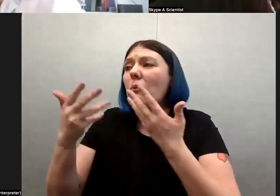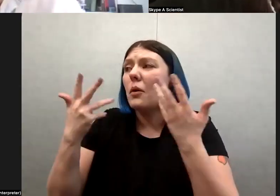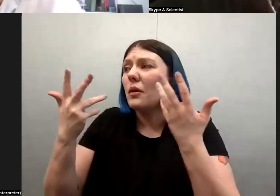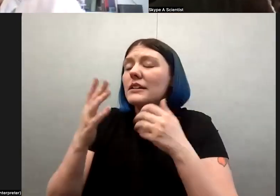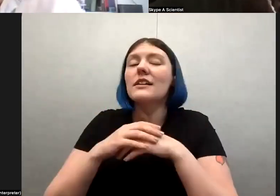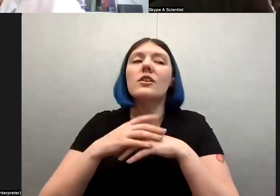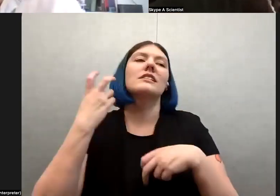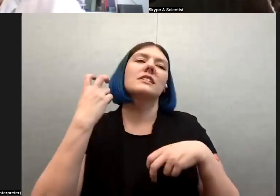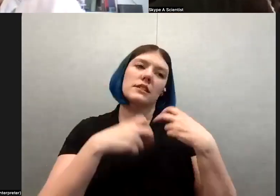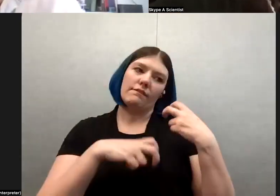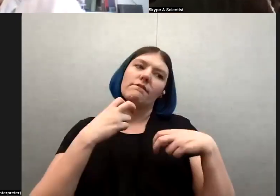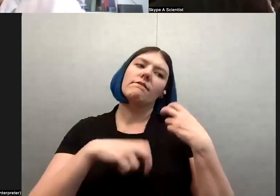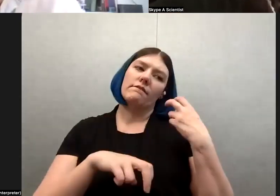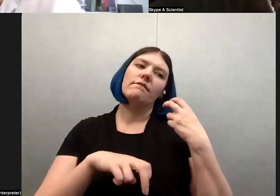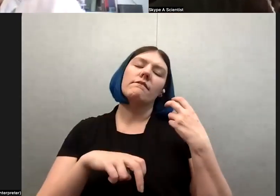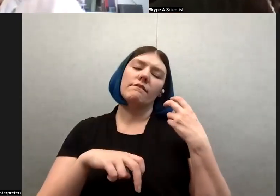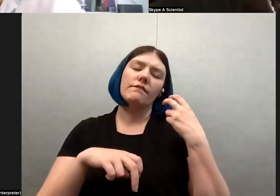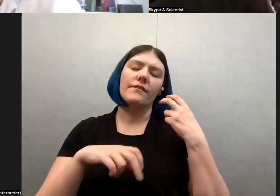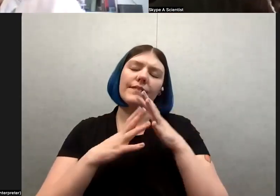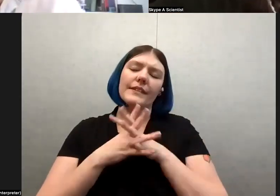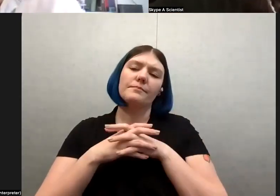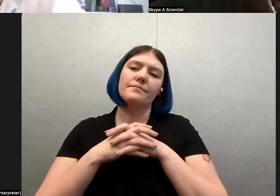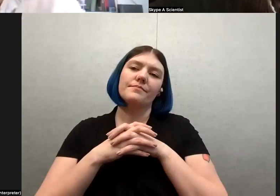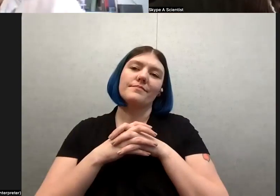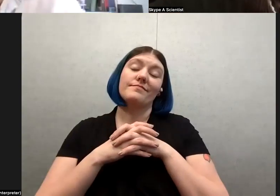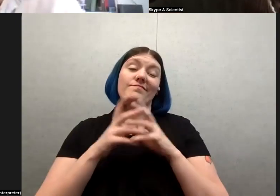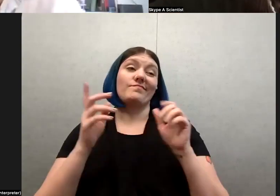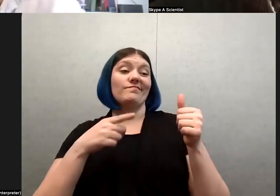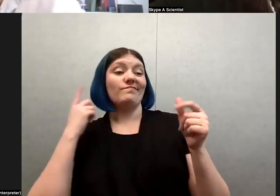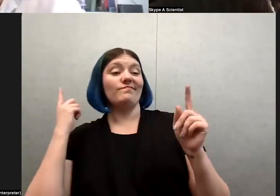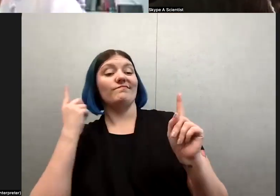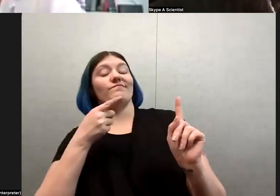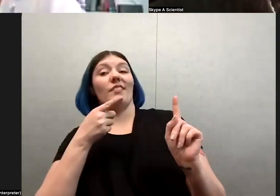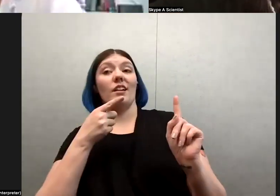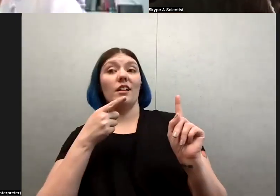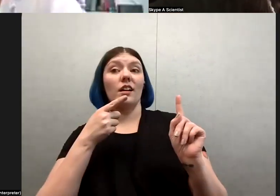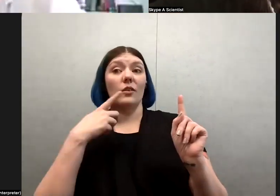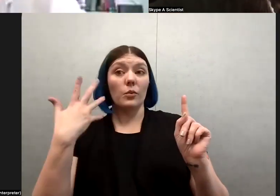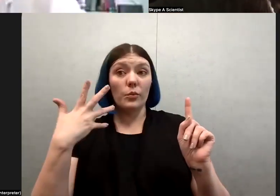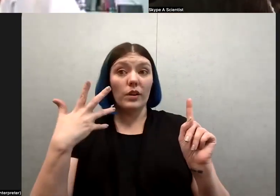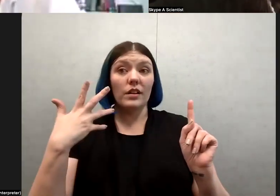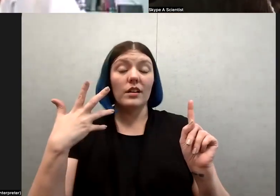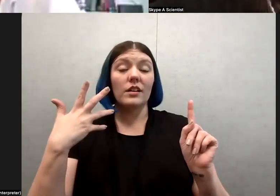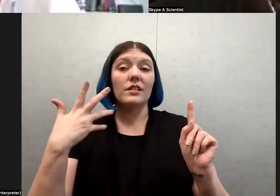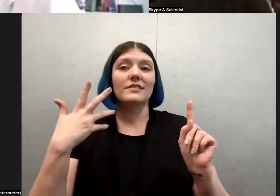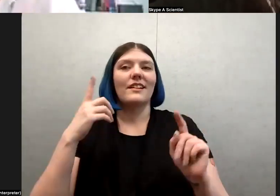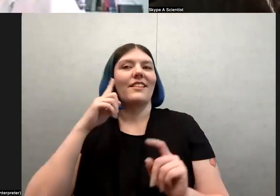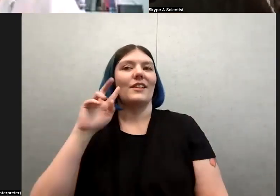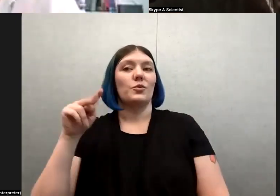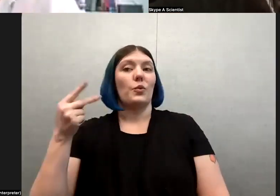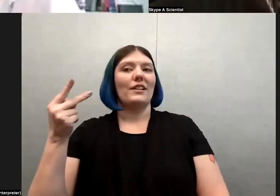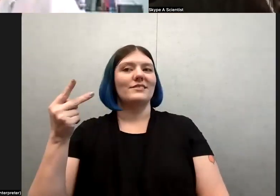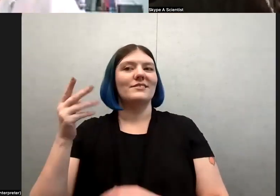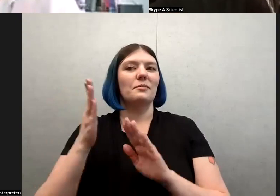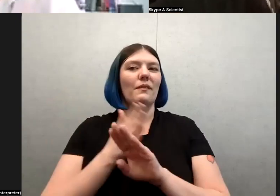So I think like the one of the number one things that we need to do with invasive species is, think twice before you get one of